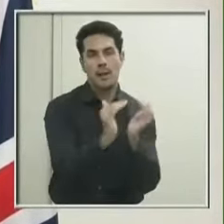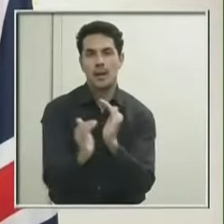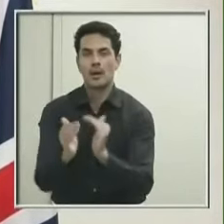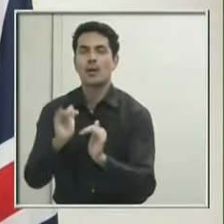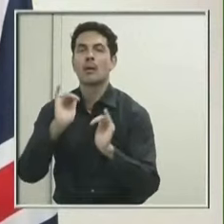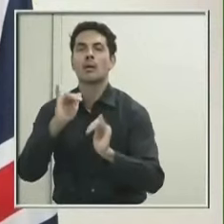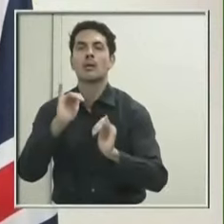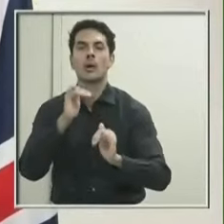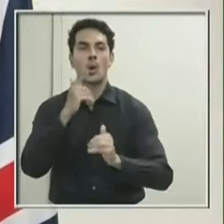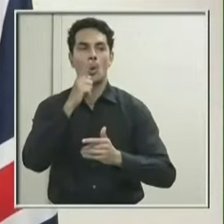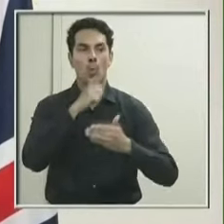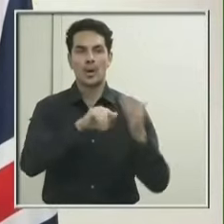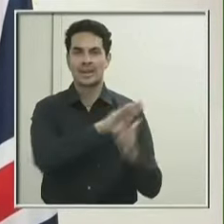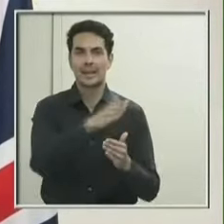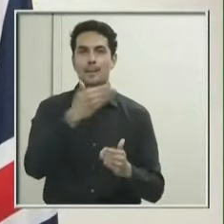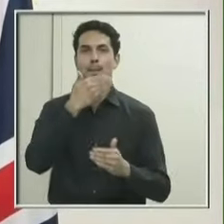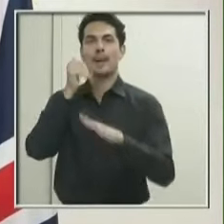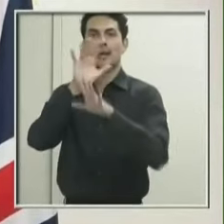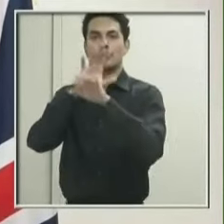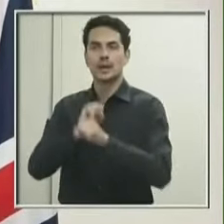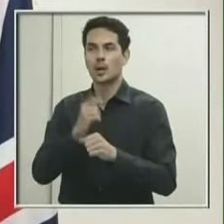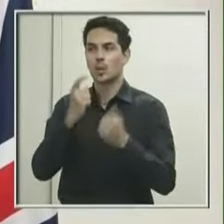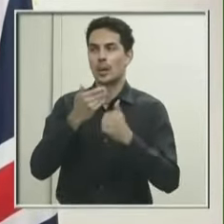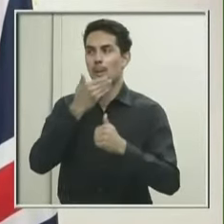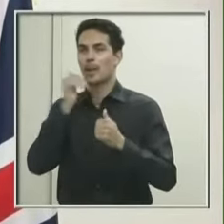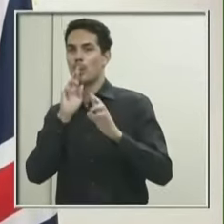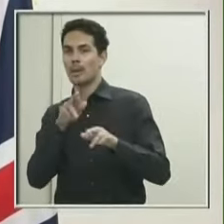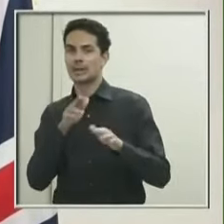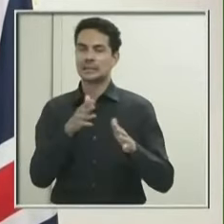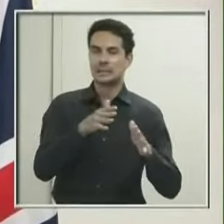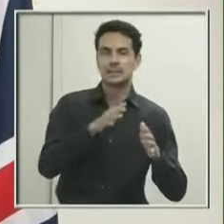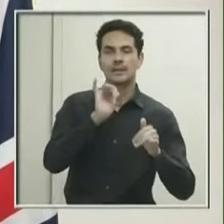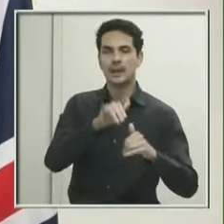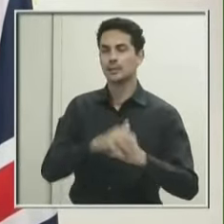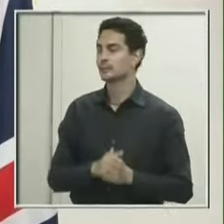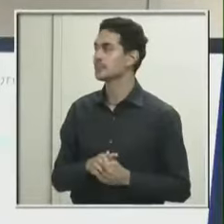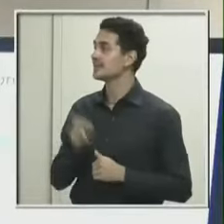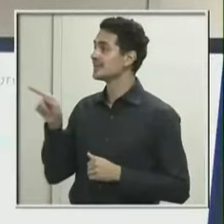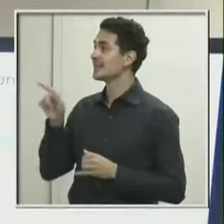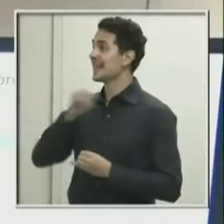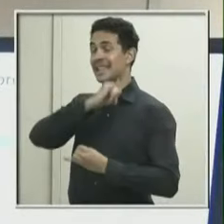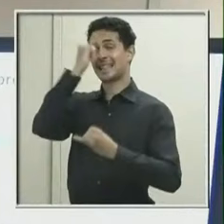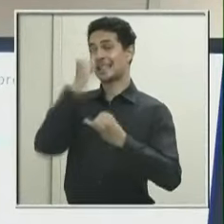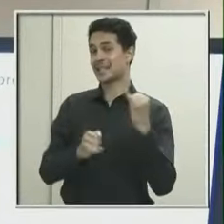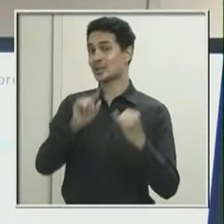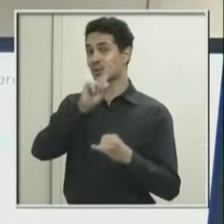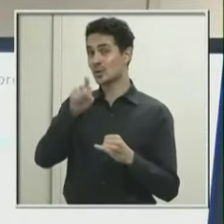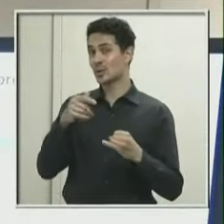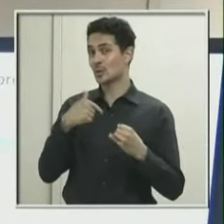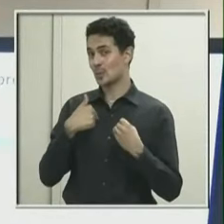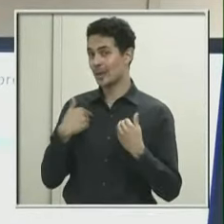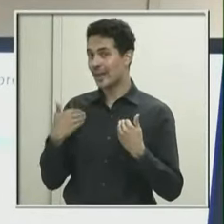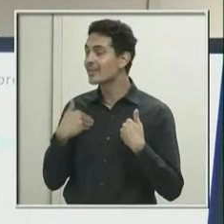we believe to be best practice through our expert team. Okay, with that said, that was the final question we have.